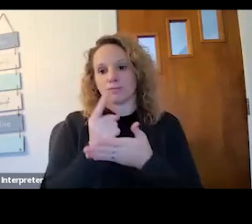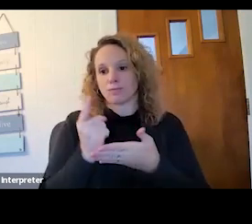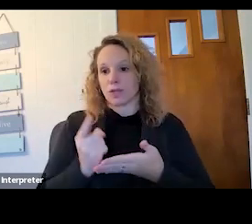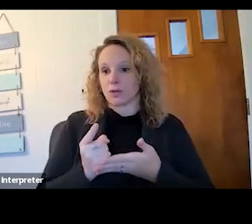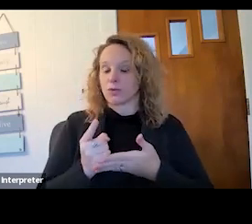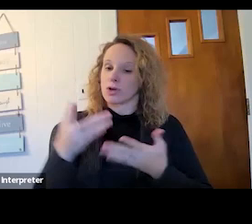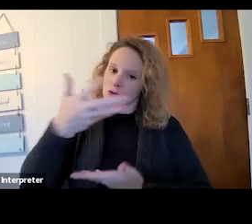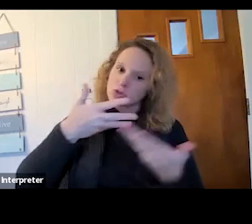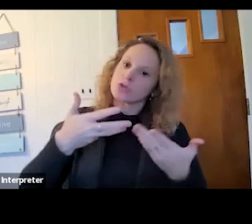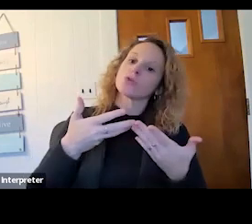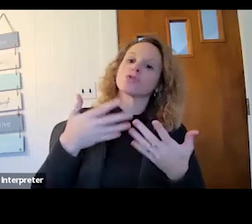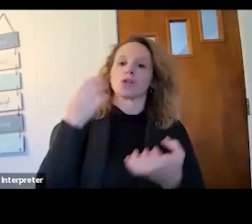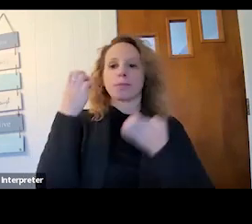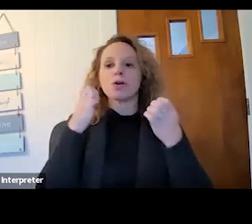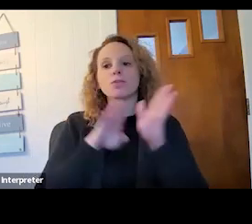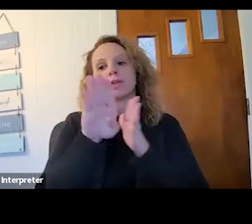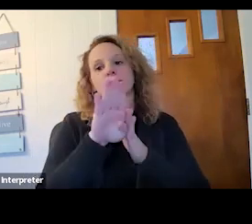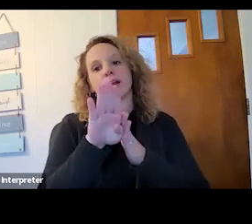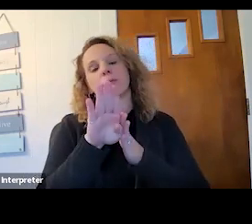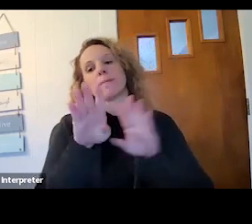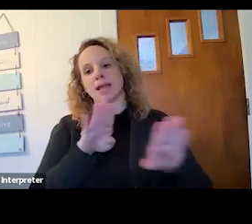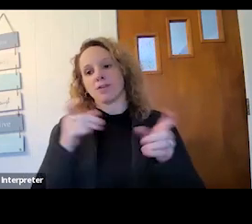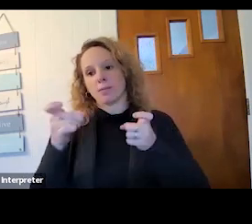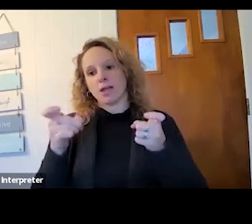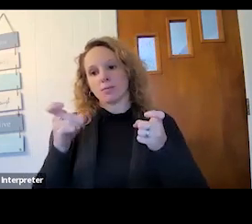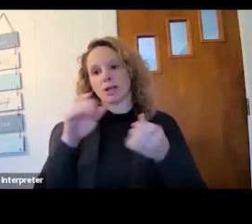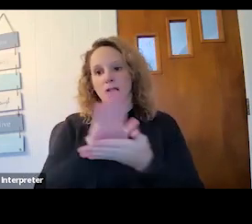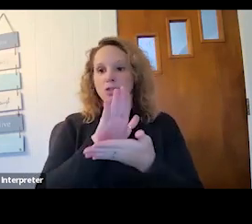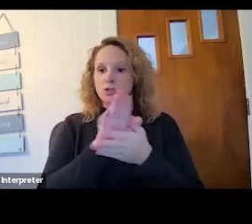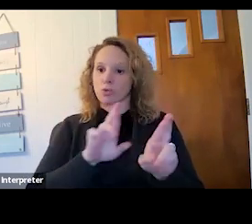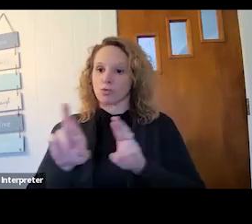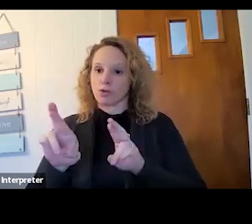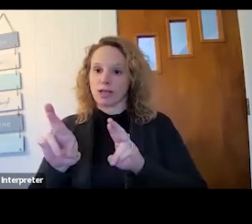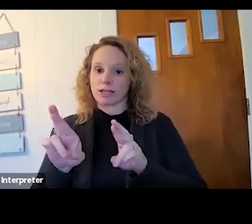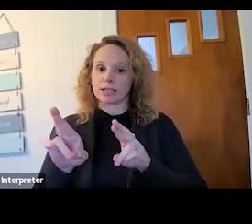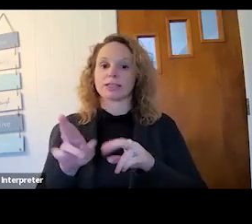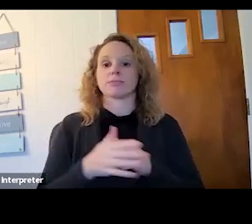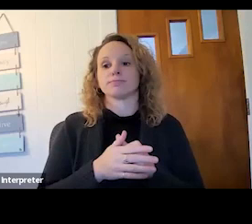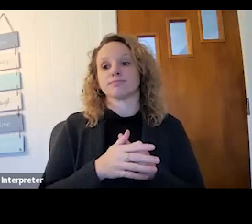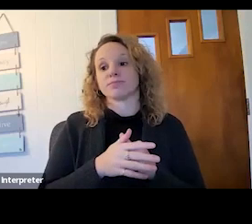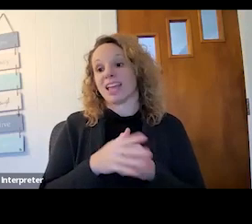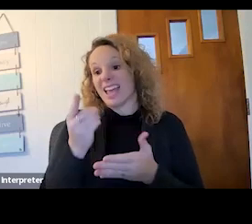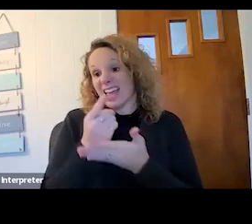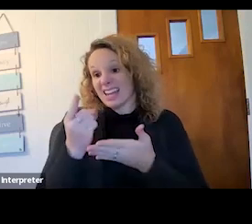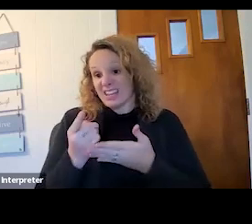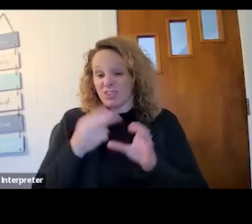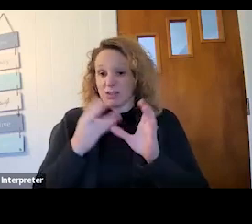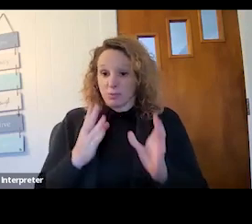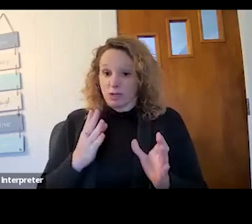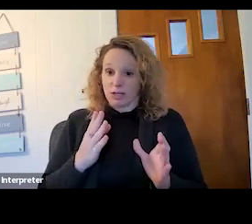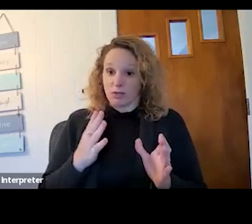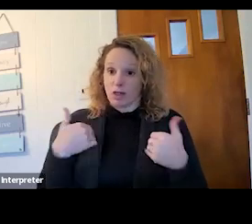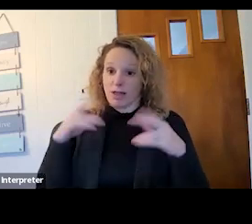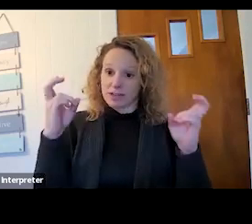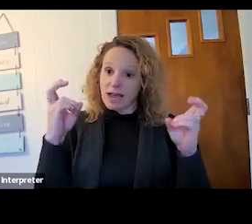social, emotional, developmental behavior management and school readiness skill building. In addition, each week participants receive